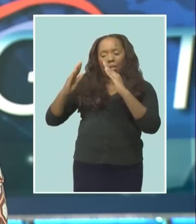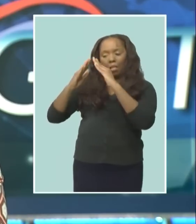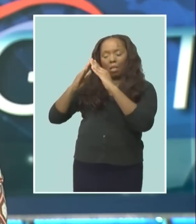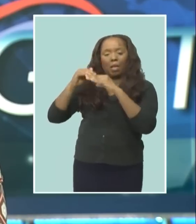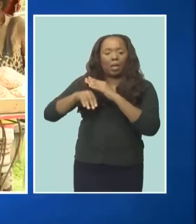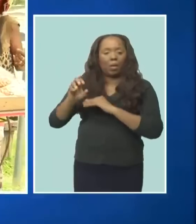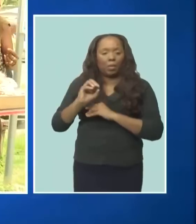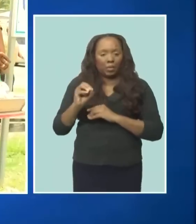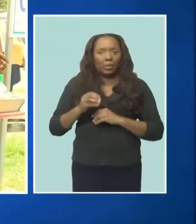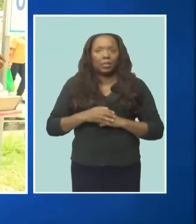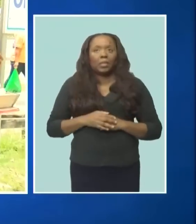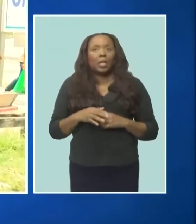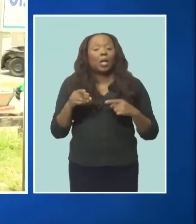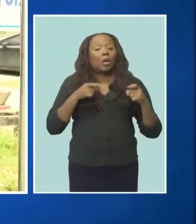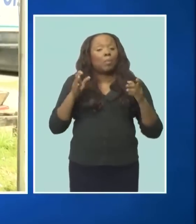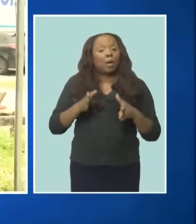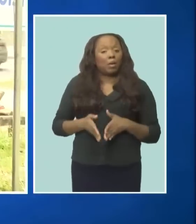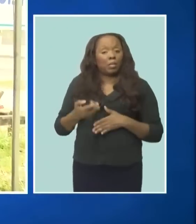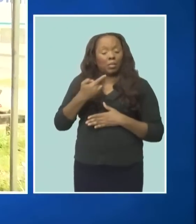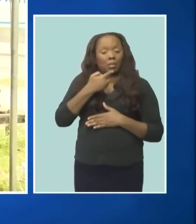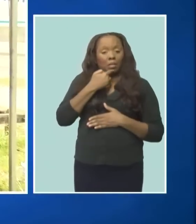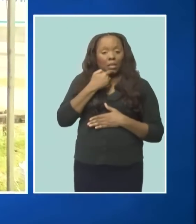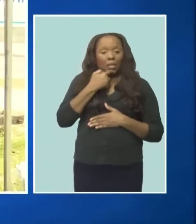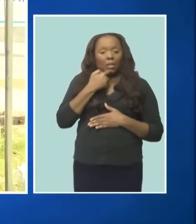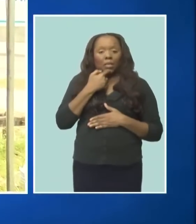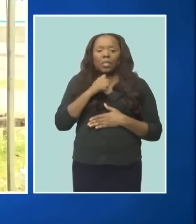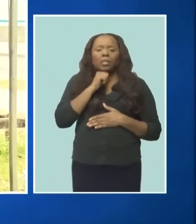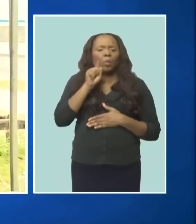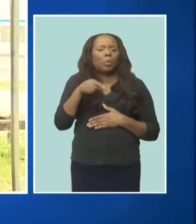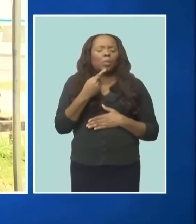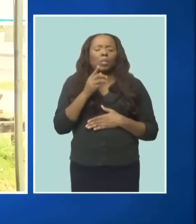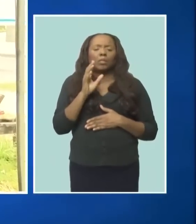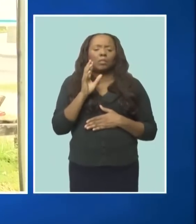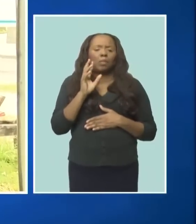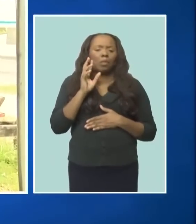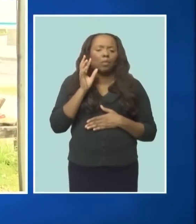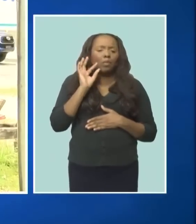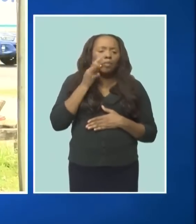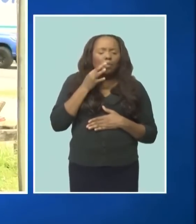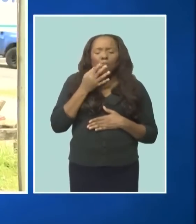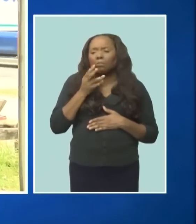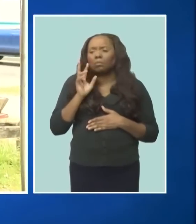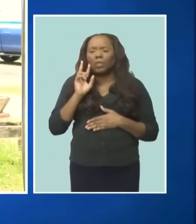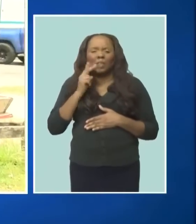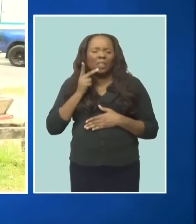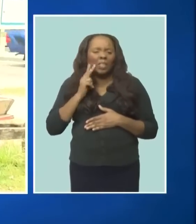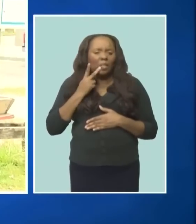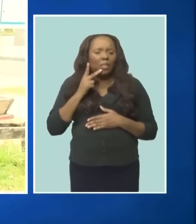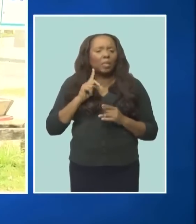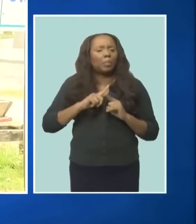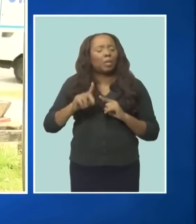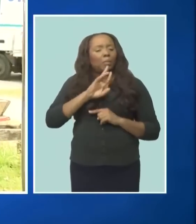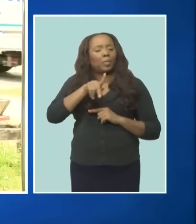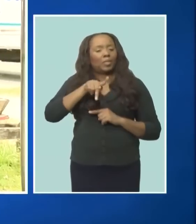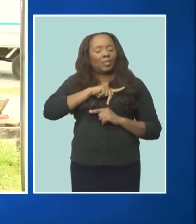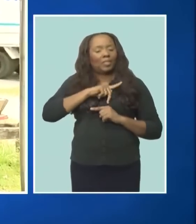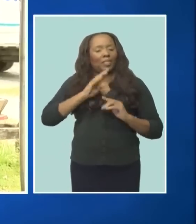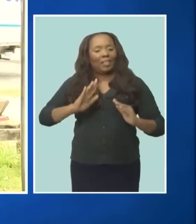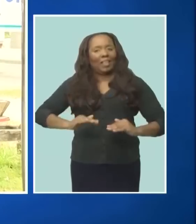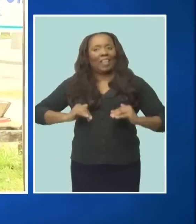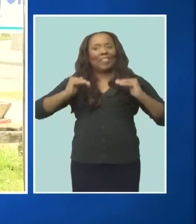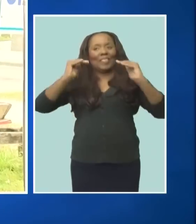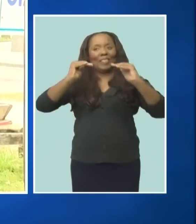Co-manager Cheyenne Harvey tells the Business Report it is more than a place for produce and ground provisions. It's a place for personal